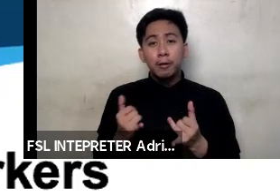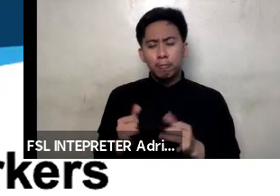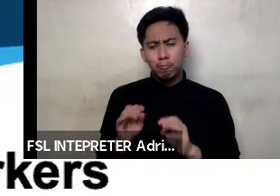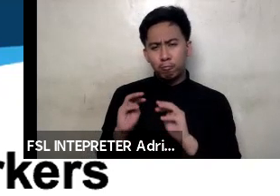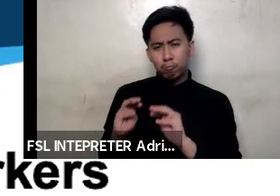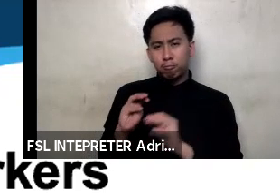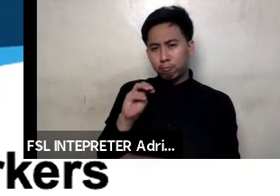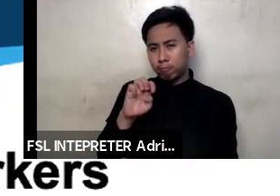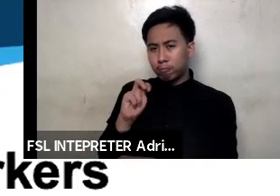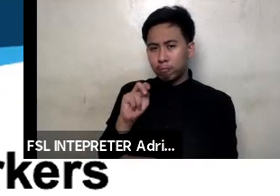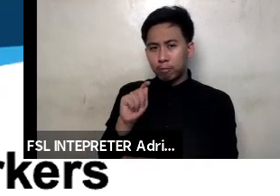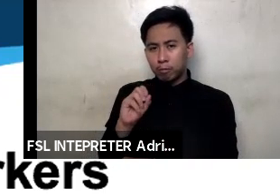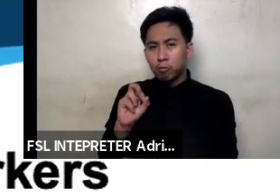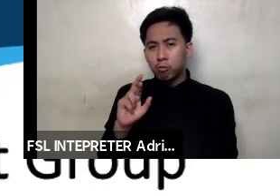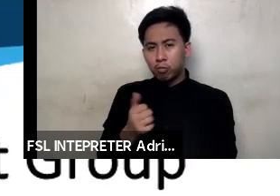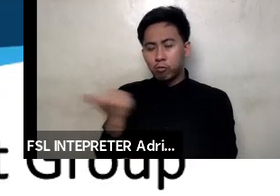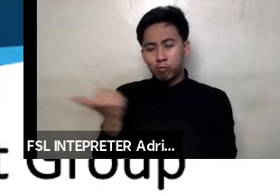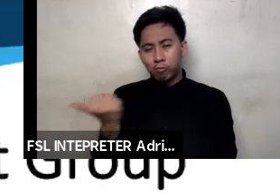Next slide, please.